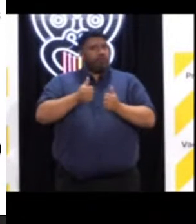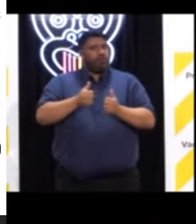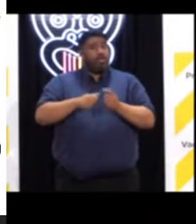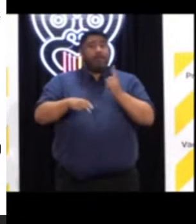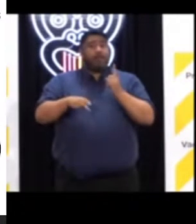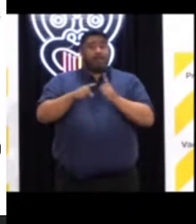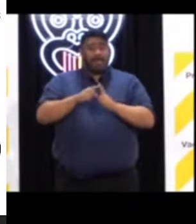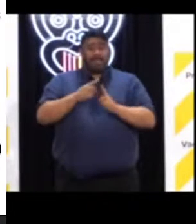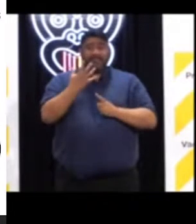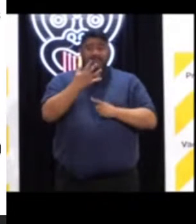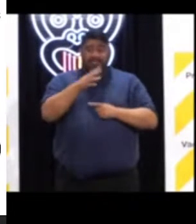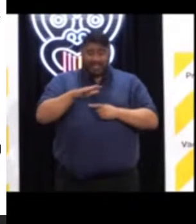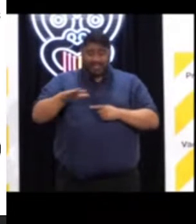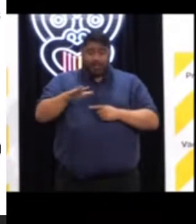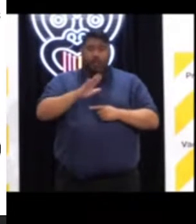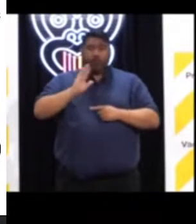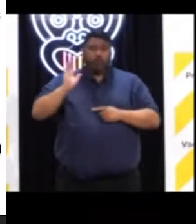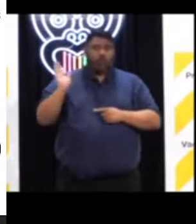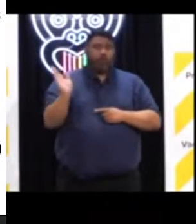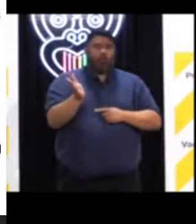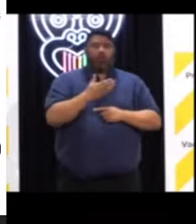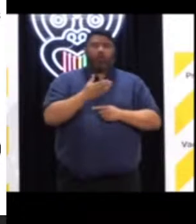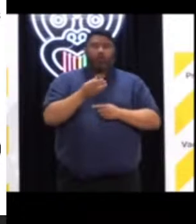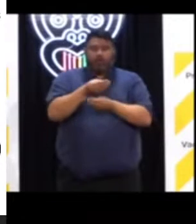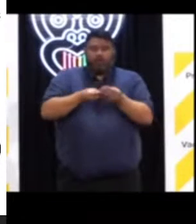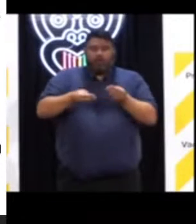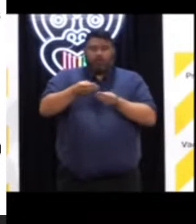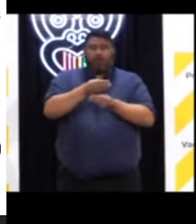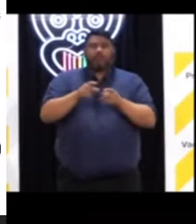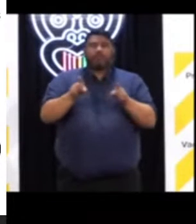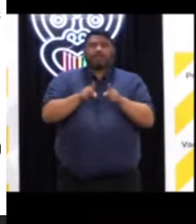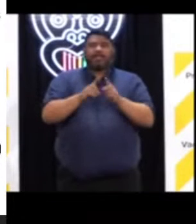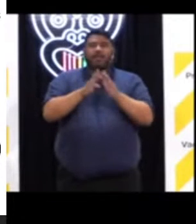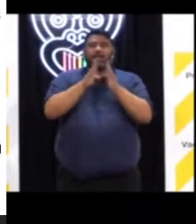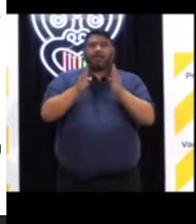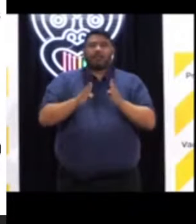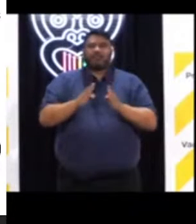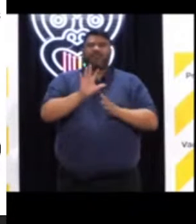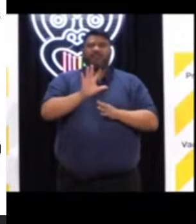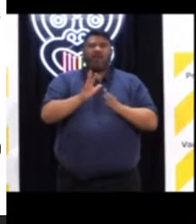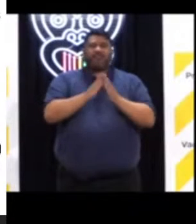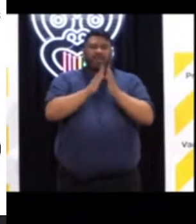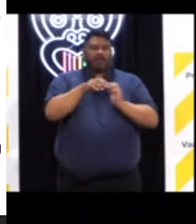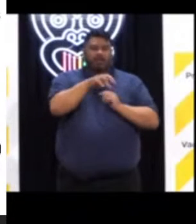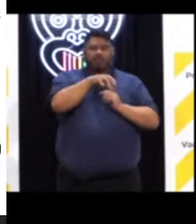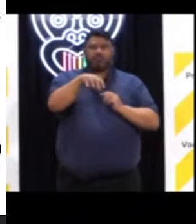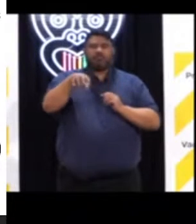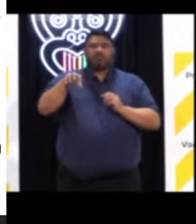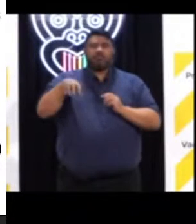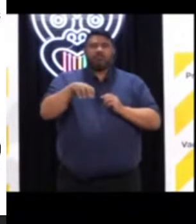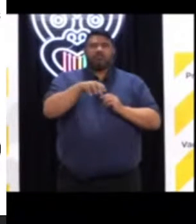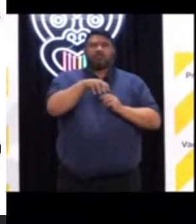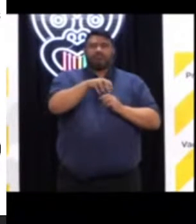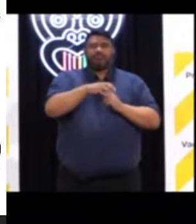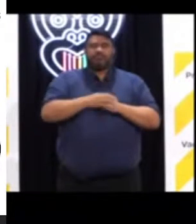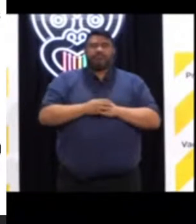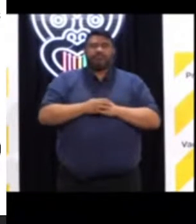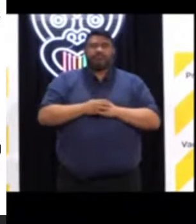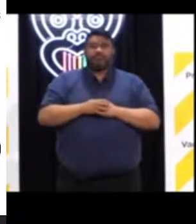new cases are household contacts from 5 known households, with the majority linked to just 3